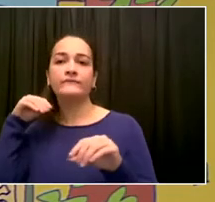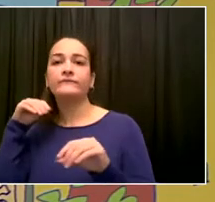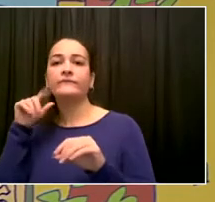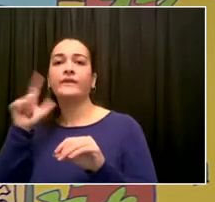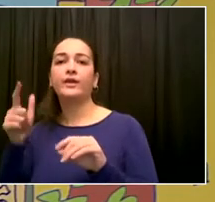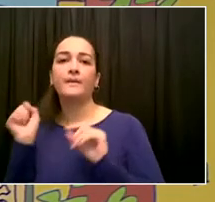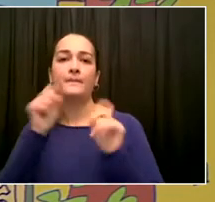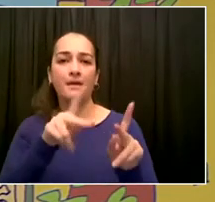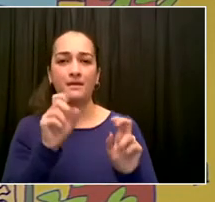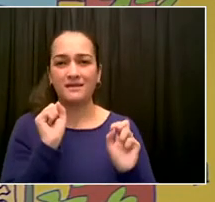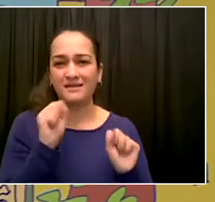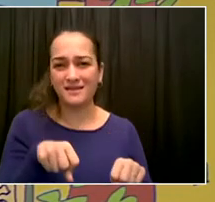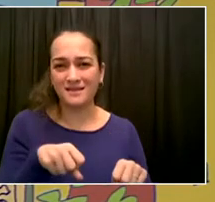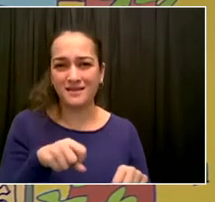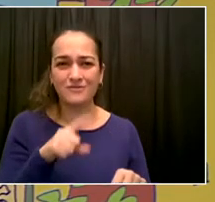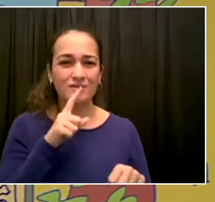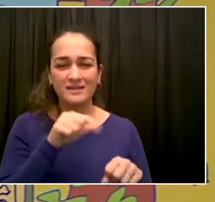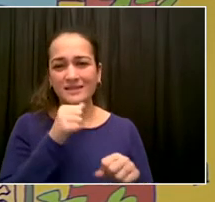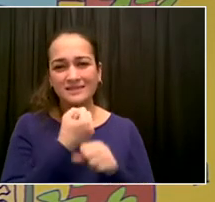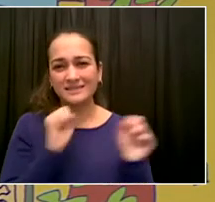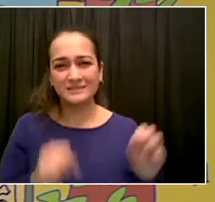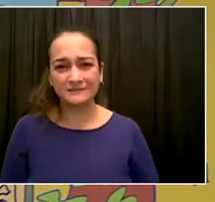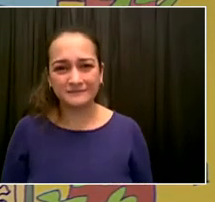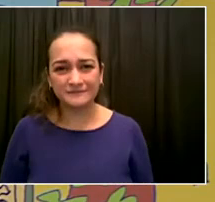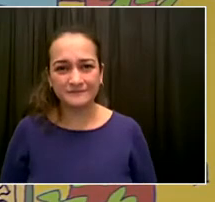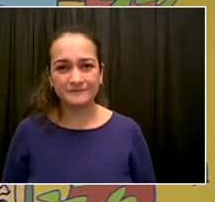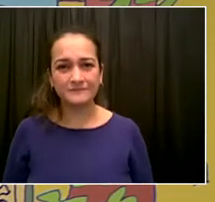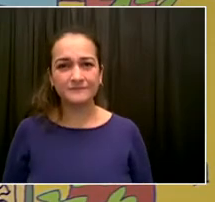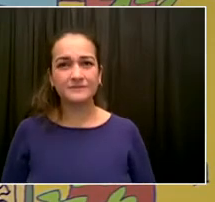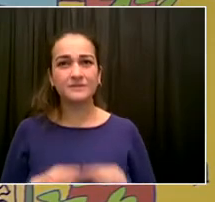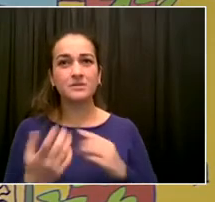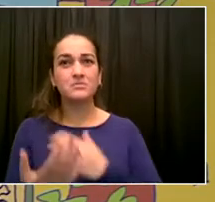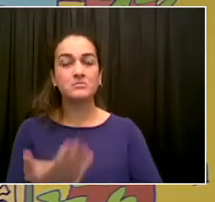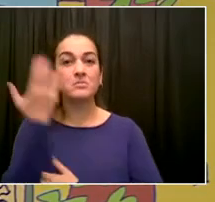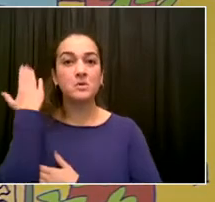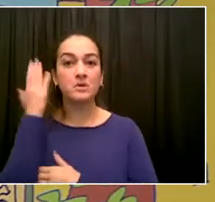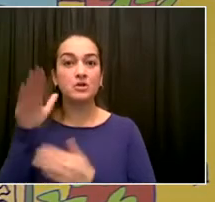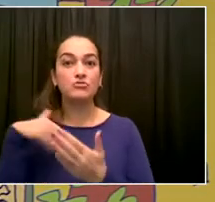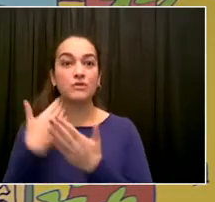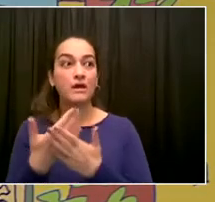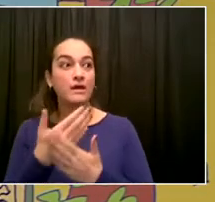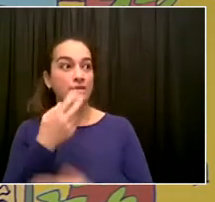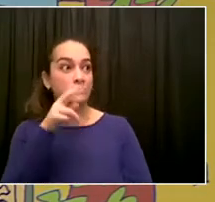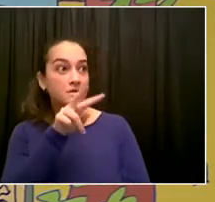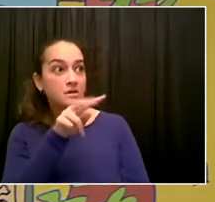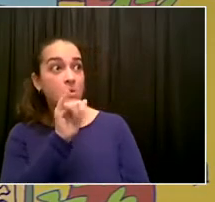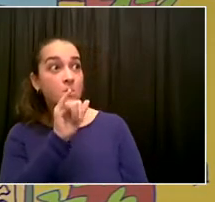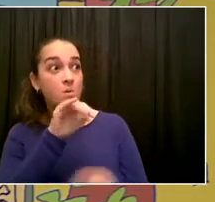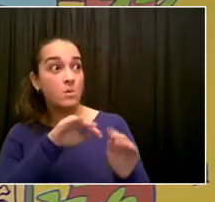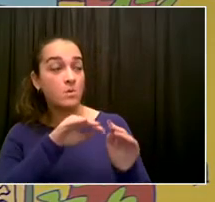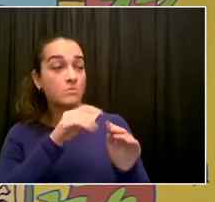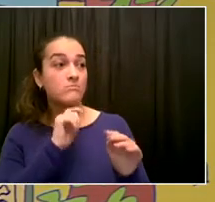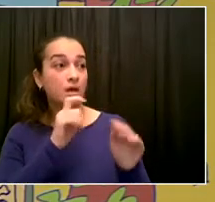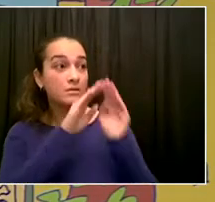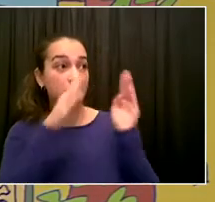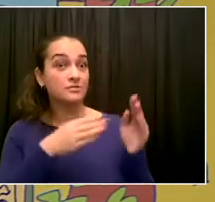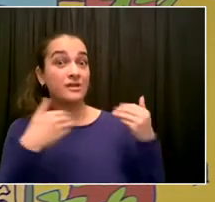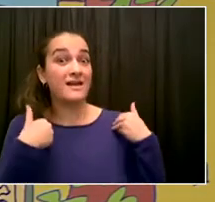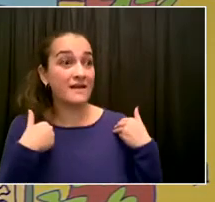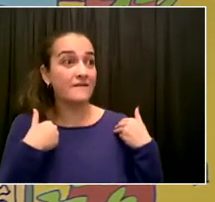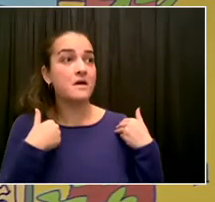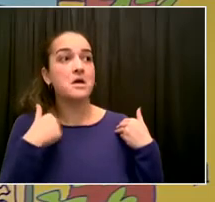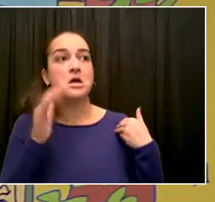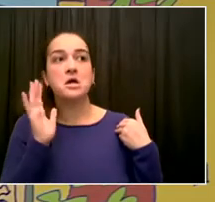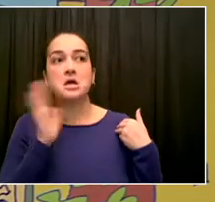example, at Mott Haven, when I was there on Friday, I watched the people getting out, and there were a number of people wearing the red do-rags of